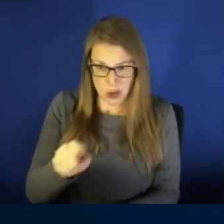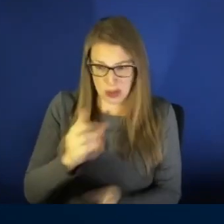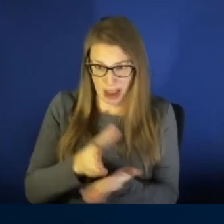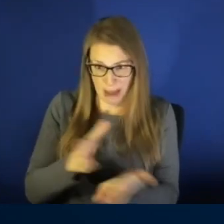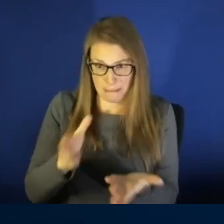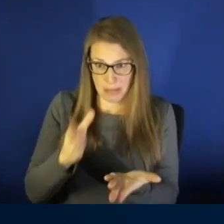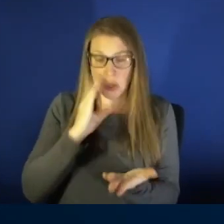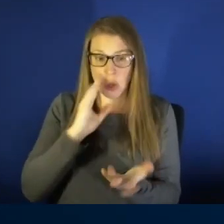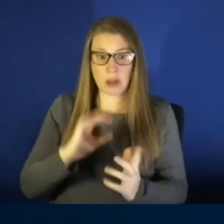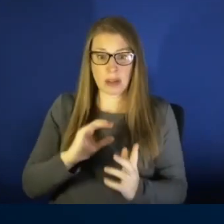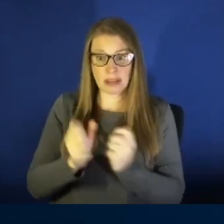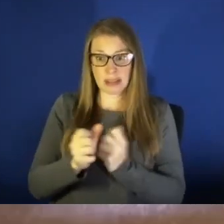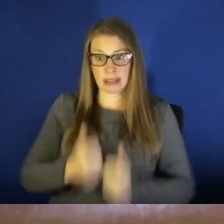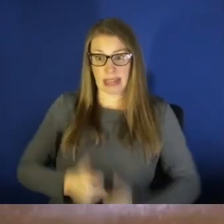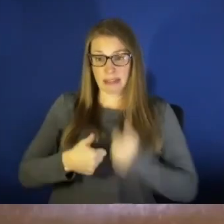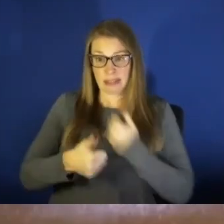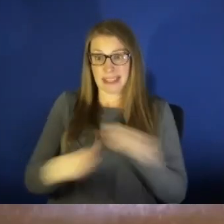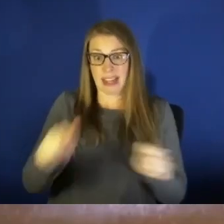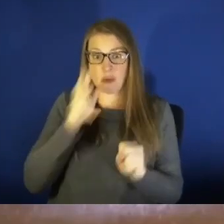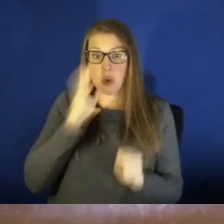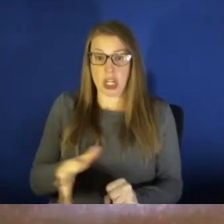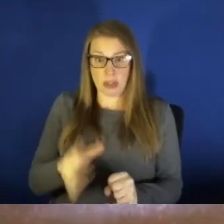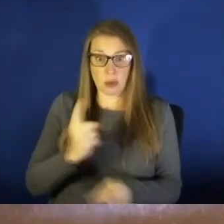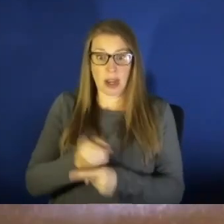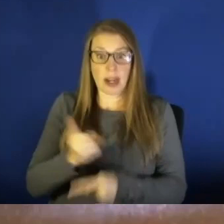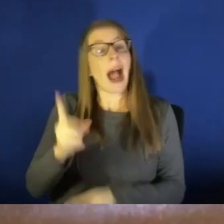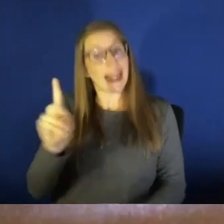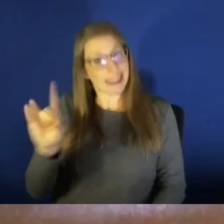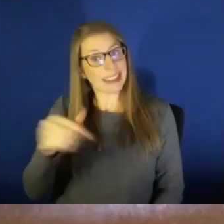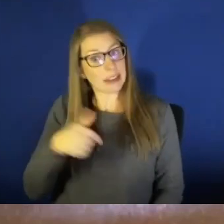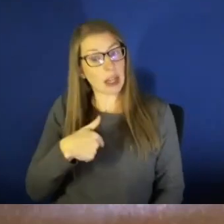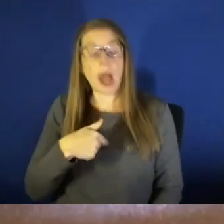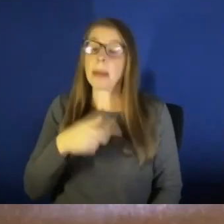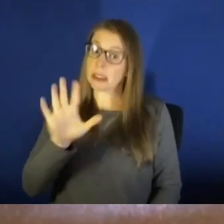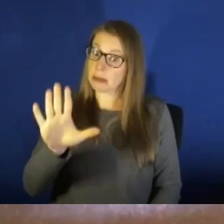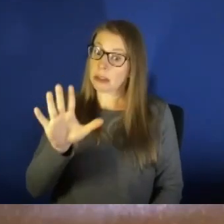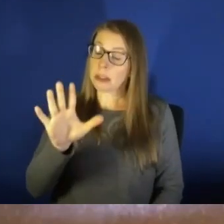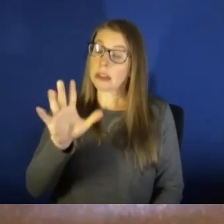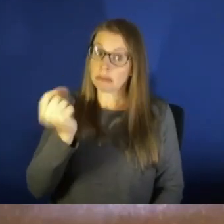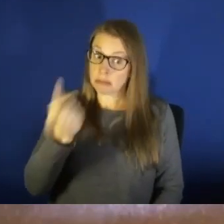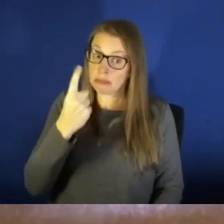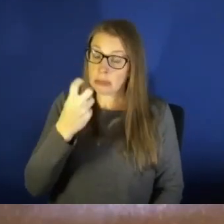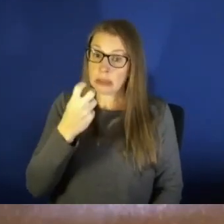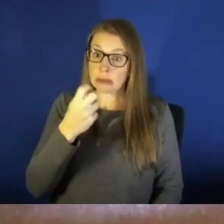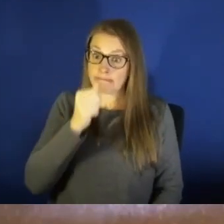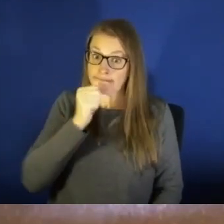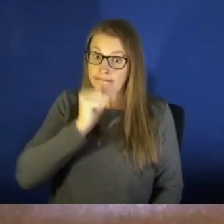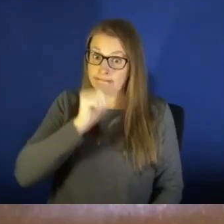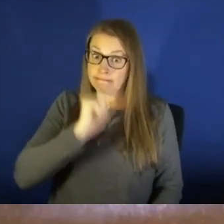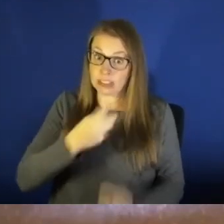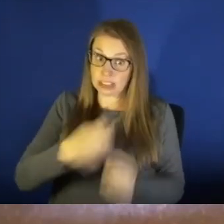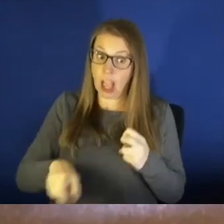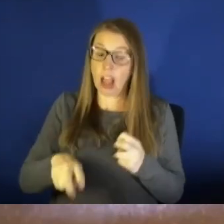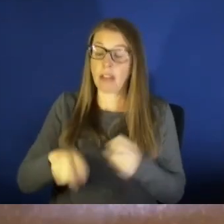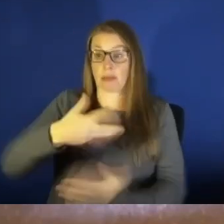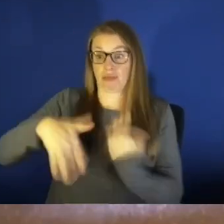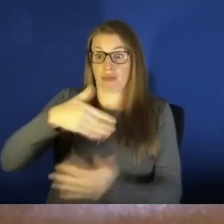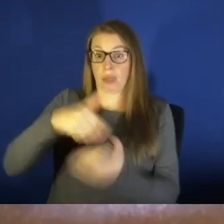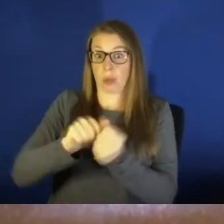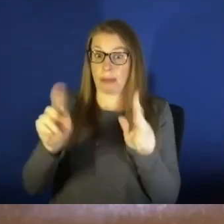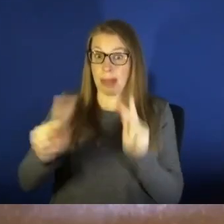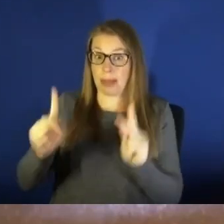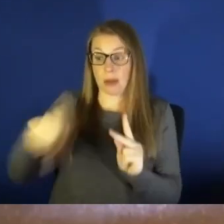right? I did. You know, I mean, don't get me wrong. It was tough because I hung around with a lot of people that smoked, you know, and